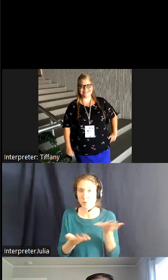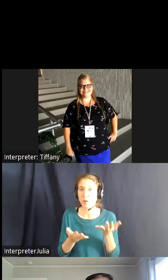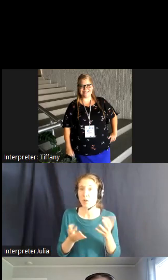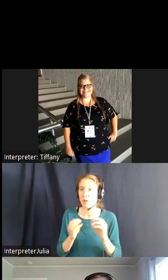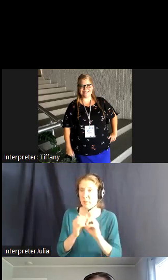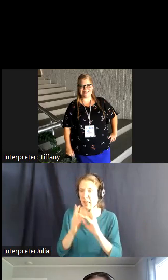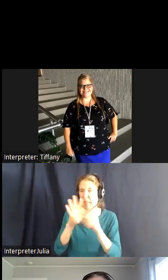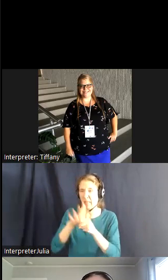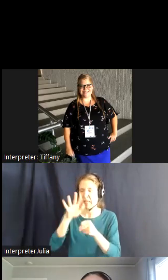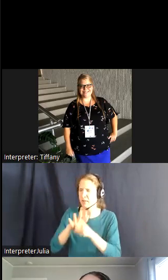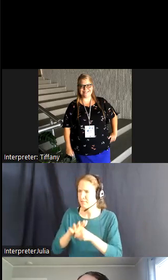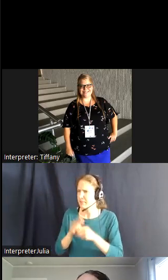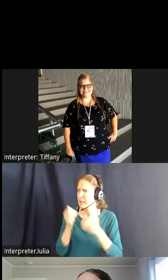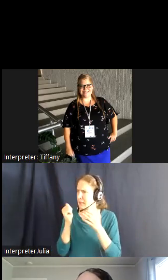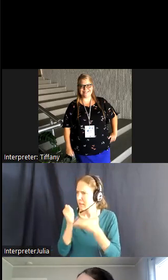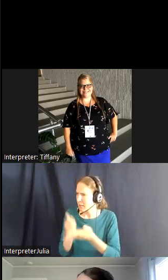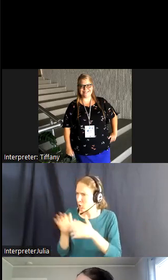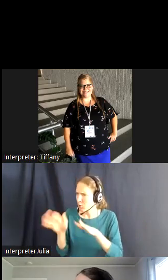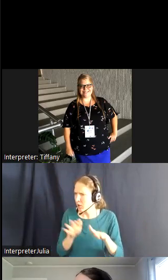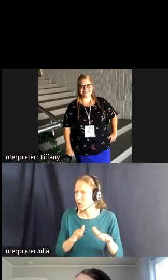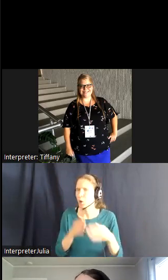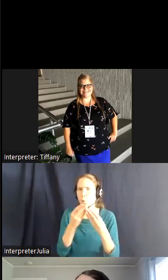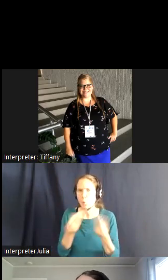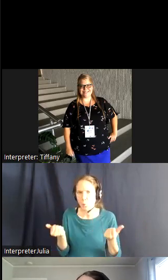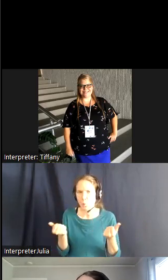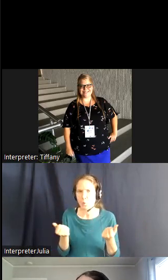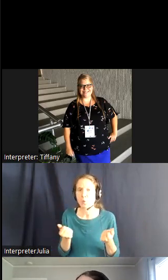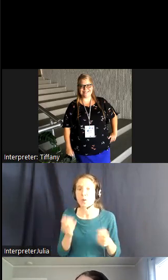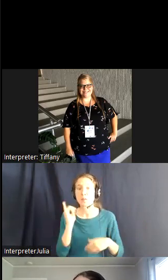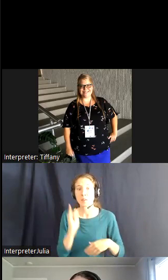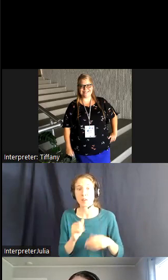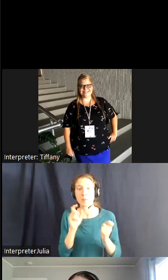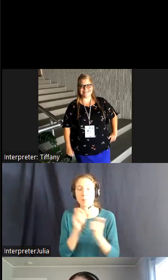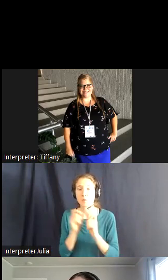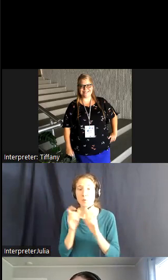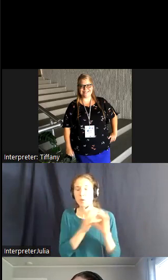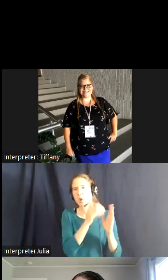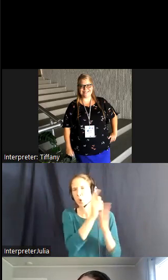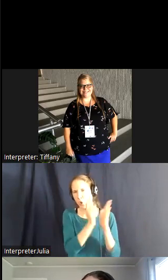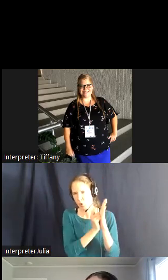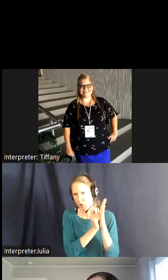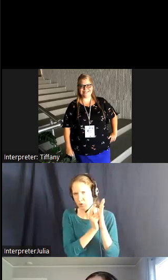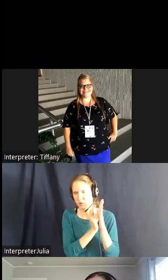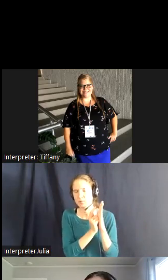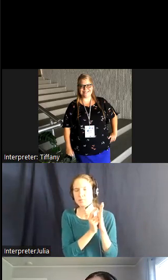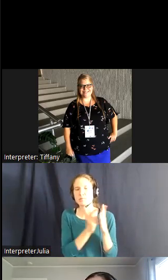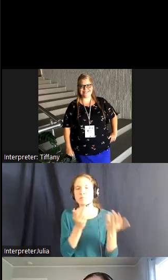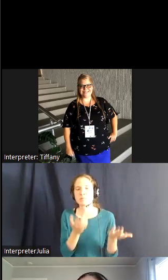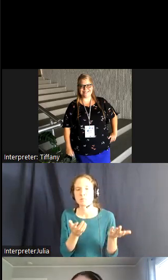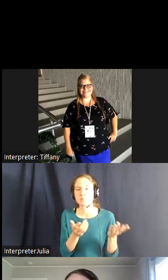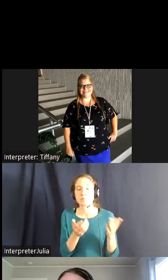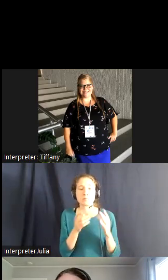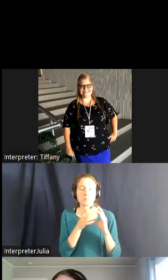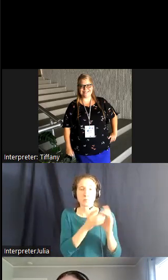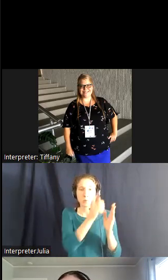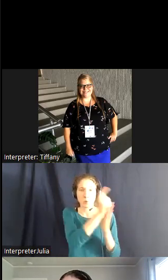directly from statute, and the difference between what comes from statute and